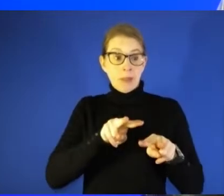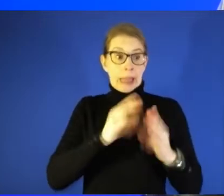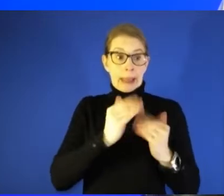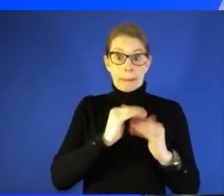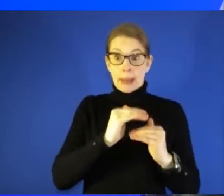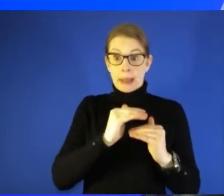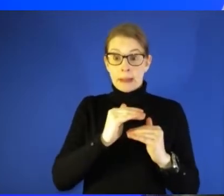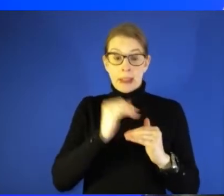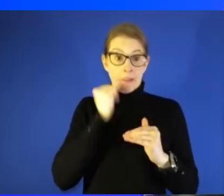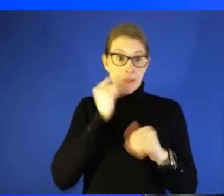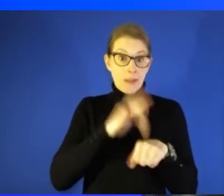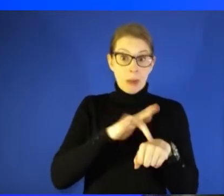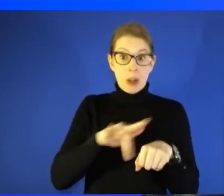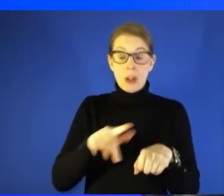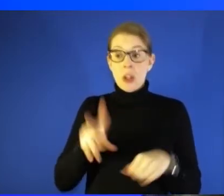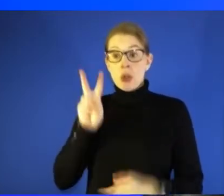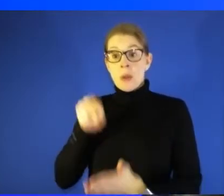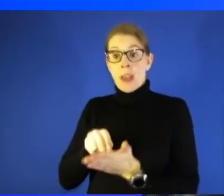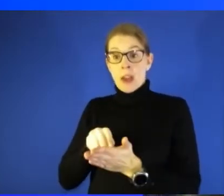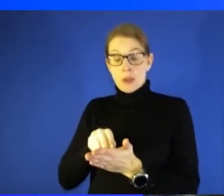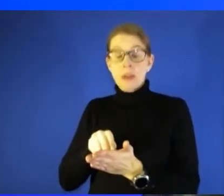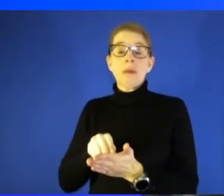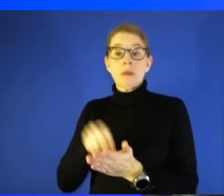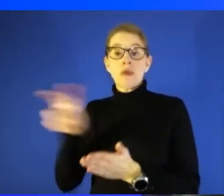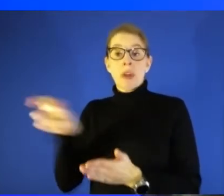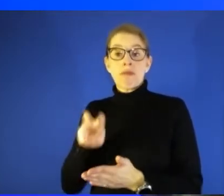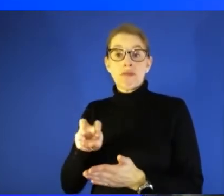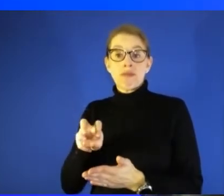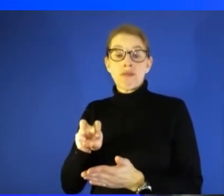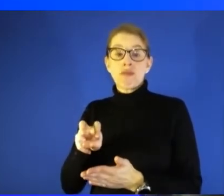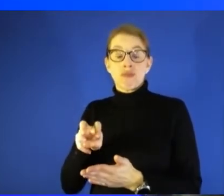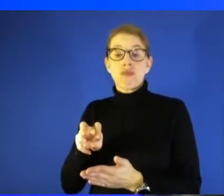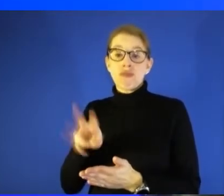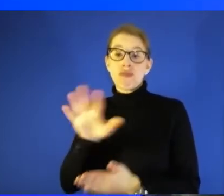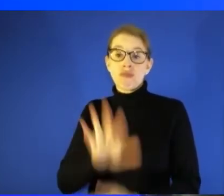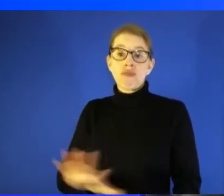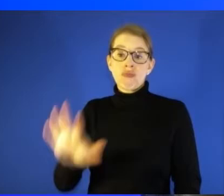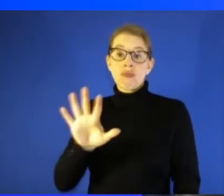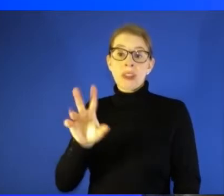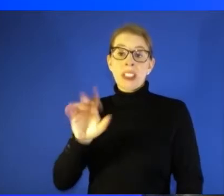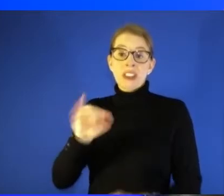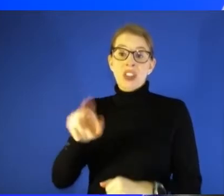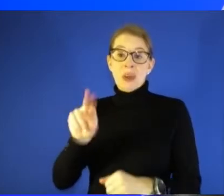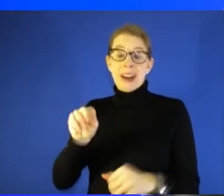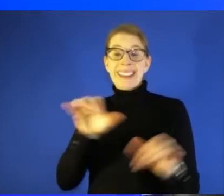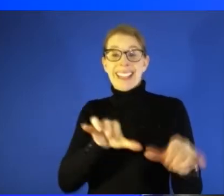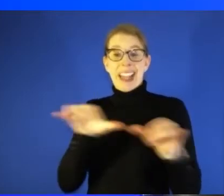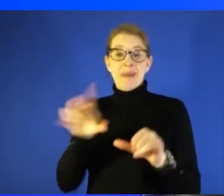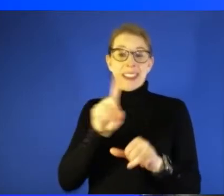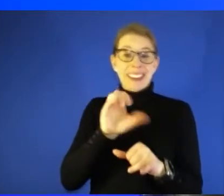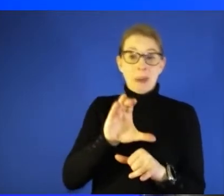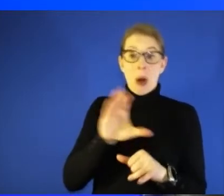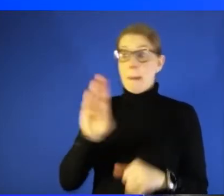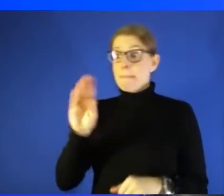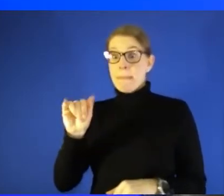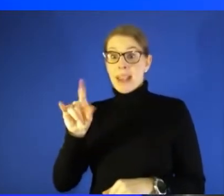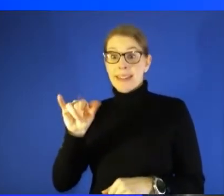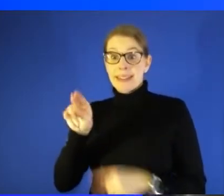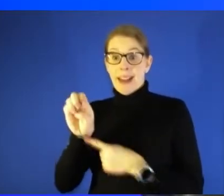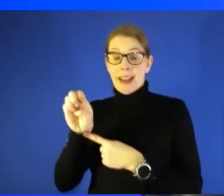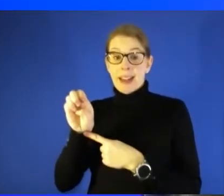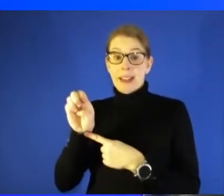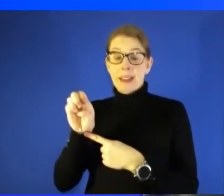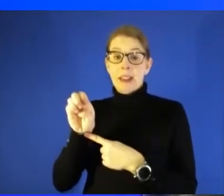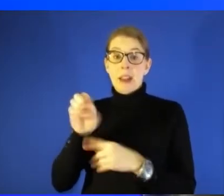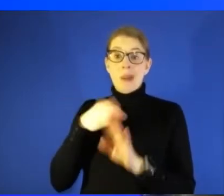about 2,000 transfers in the month of January, which is about what we had in December, knowing that our baseline pre-apocalypse